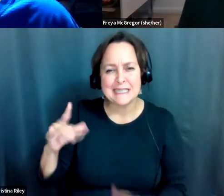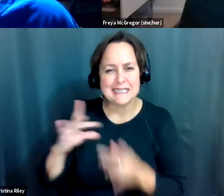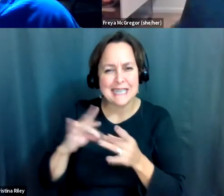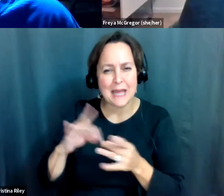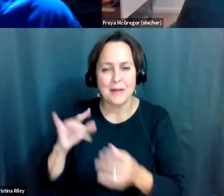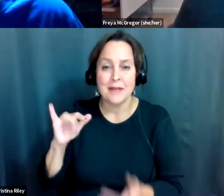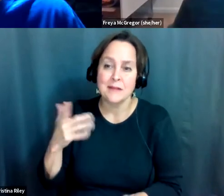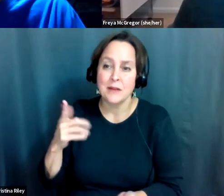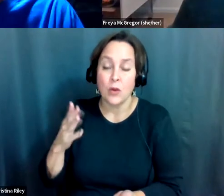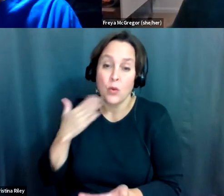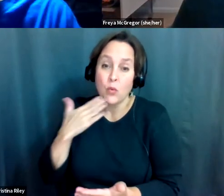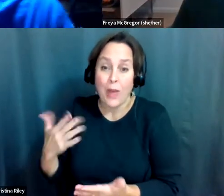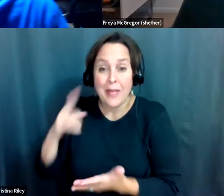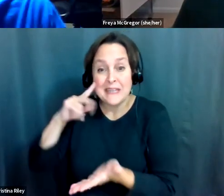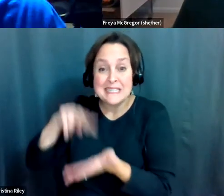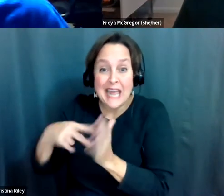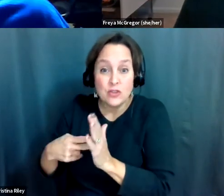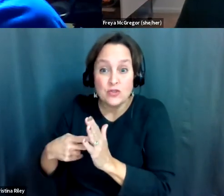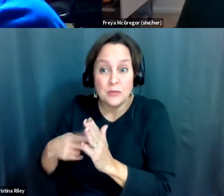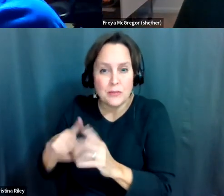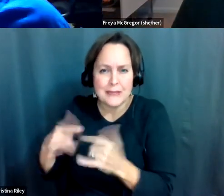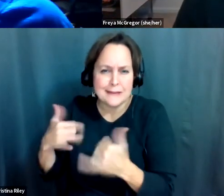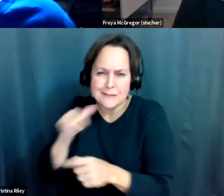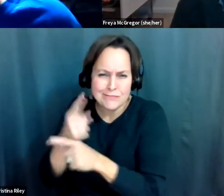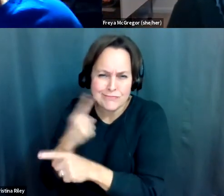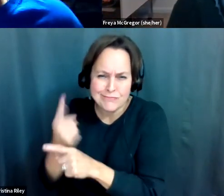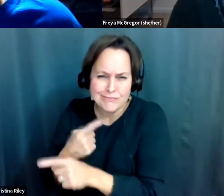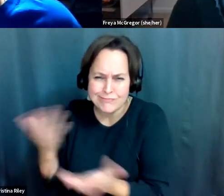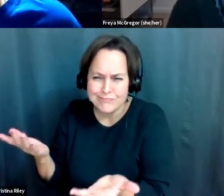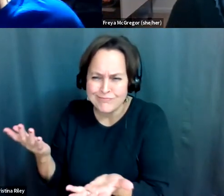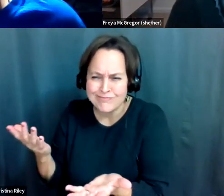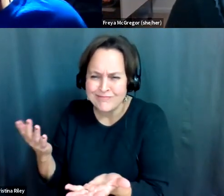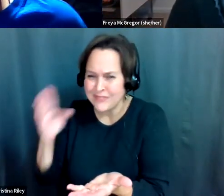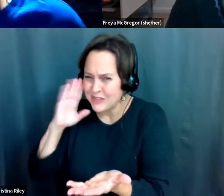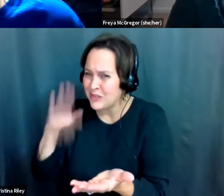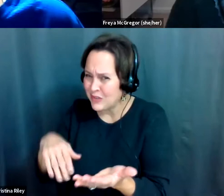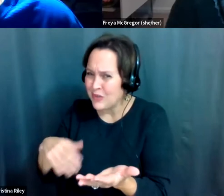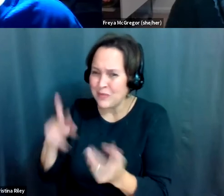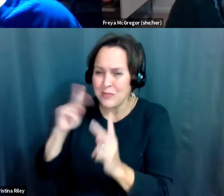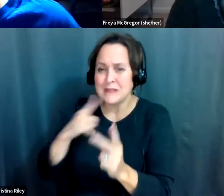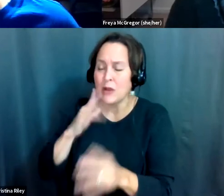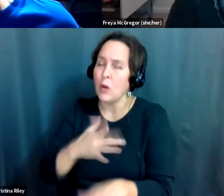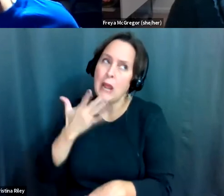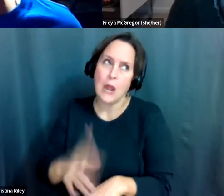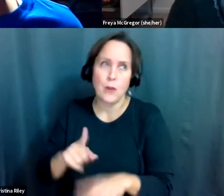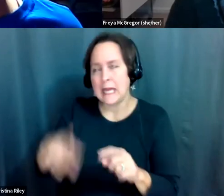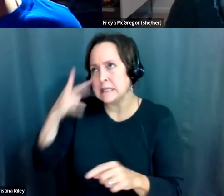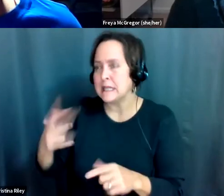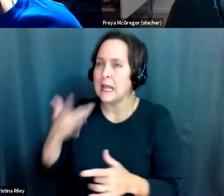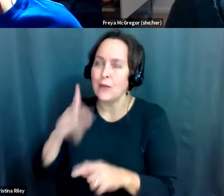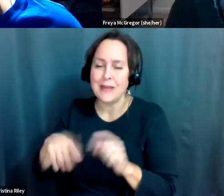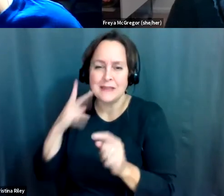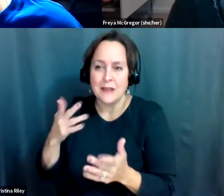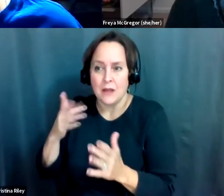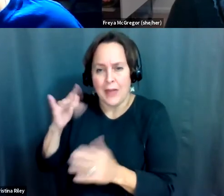-meaning doesn't always mean that things are appropriate. Uh, I've had more than one person say that to me, implying that because